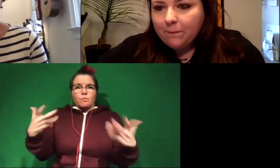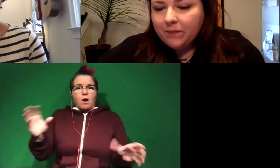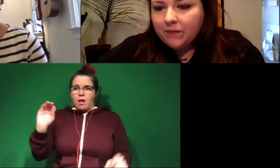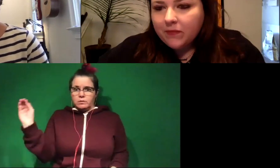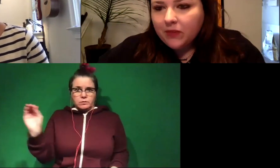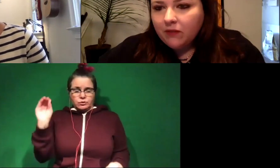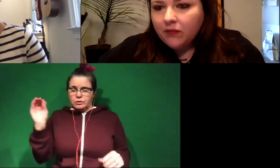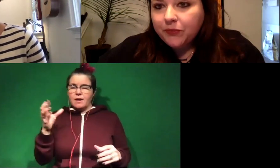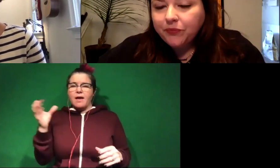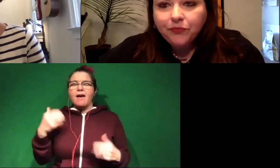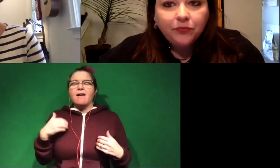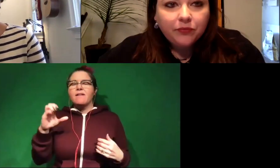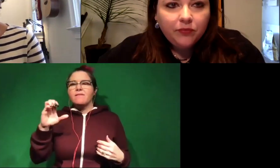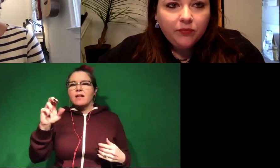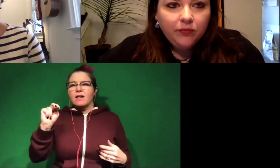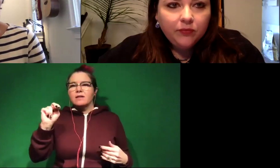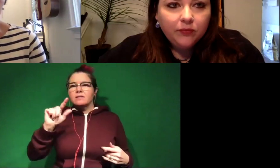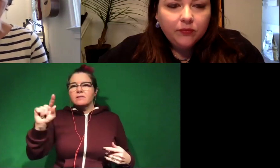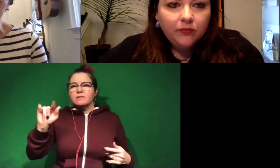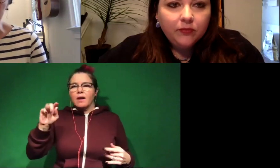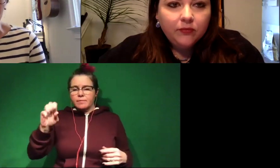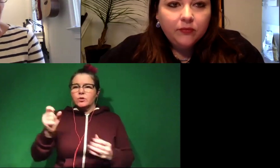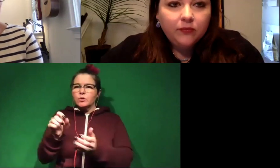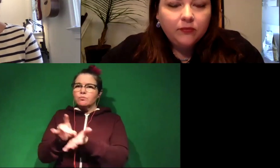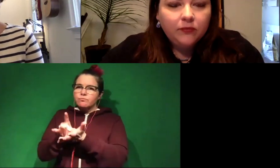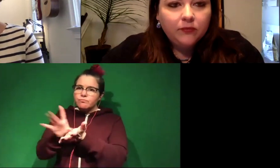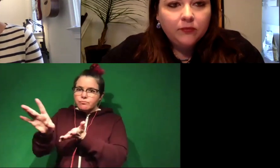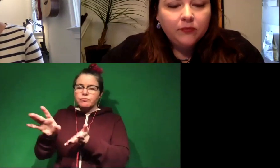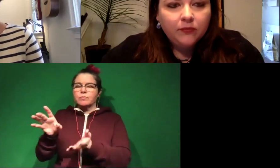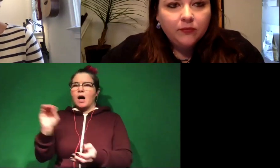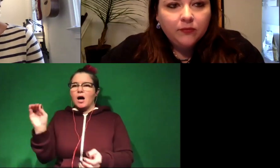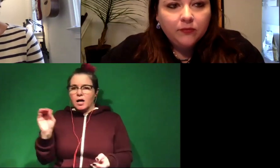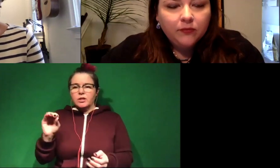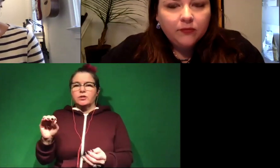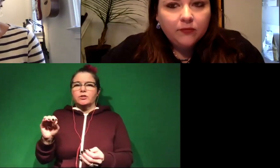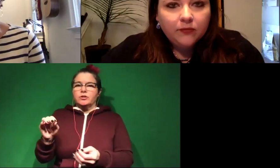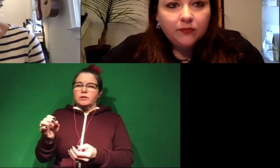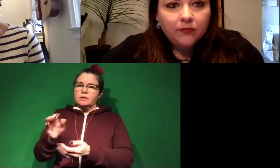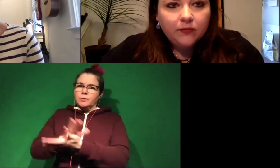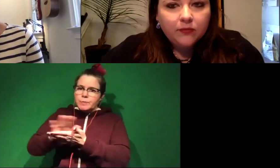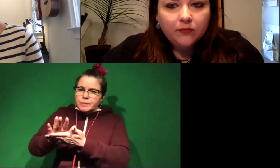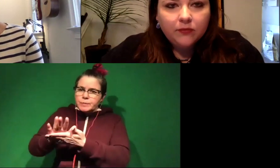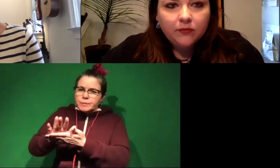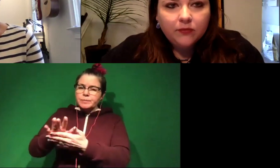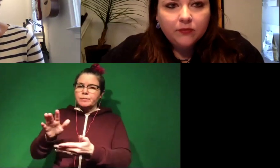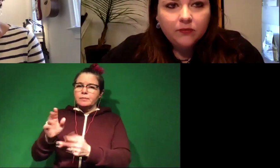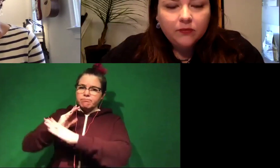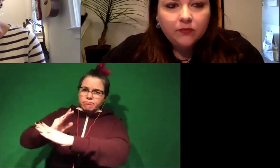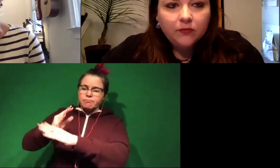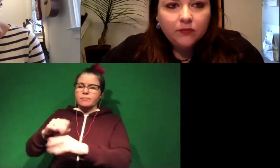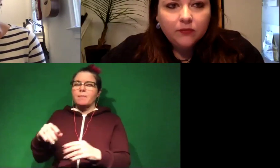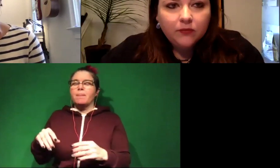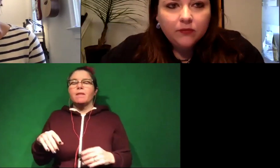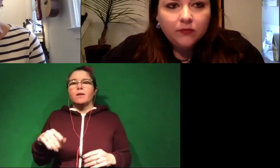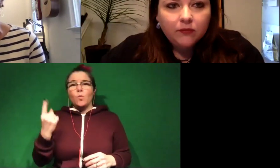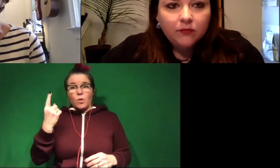have enzymes that are involved in getting rid of it, detoxifying it, keeping it out. So in your small intestine, one of the reasons why poop